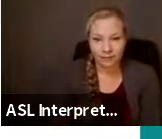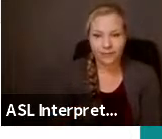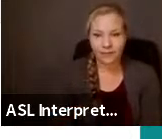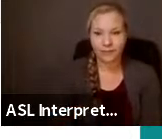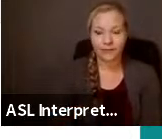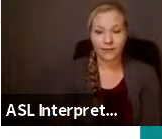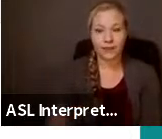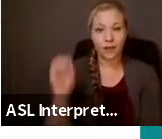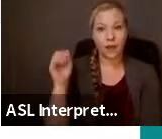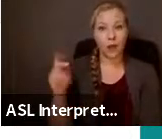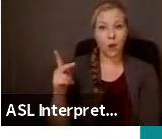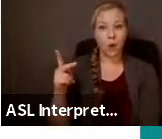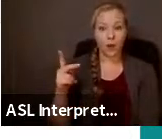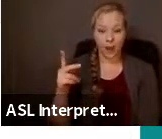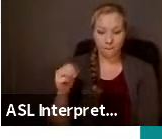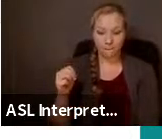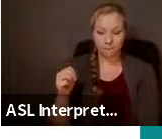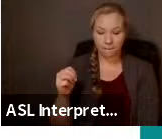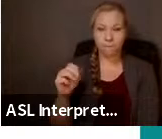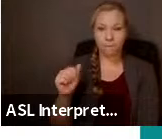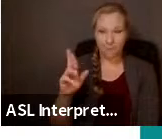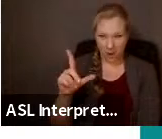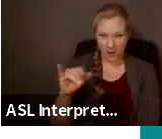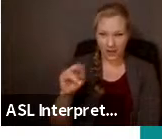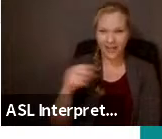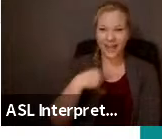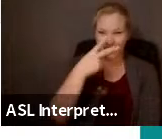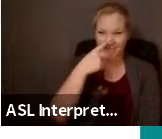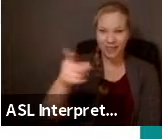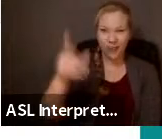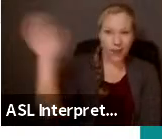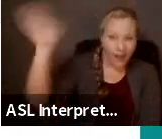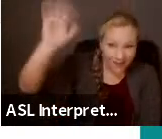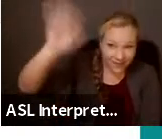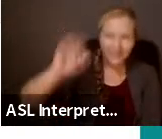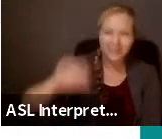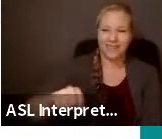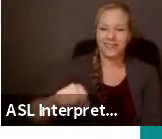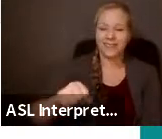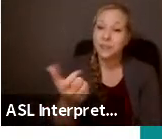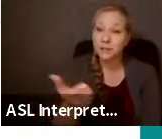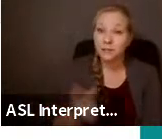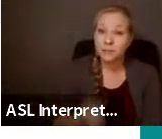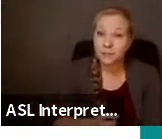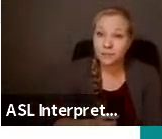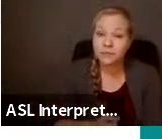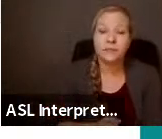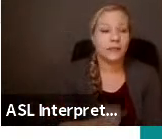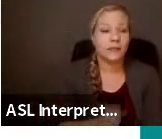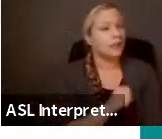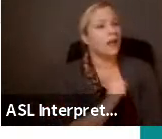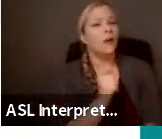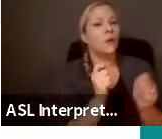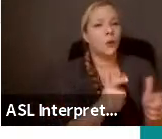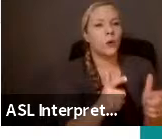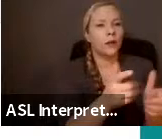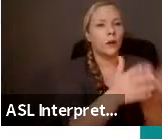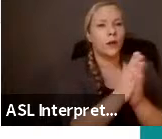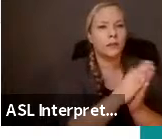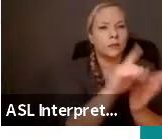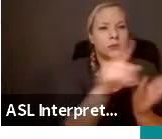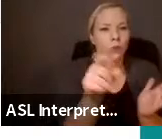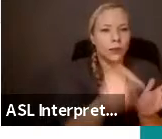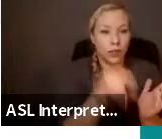Okay, Marlon, I see you waving your hand there. Yeah, really quickly. Yeah. Just a quick question. Is the curve of